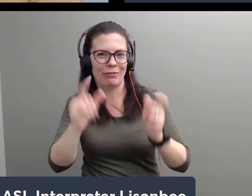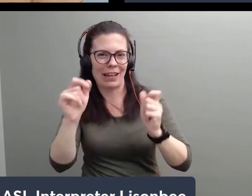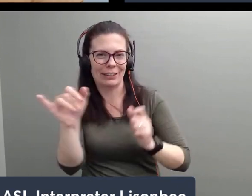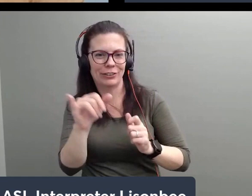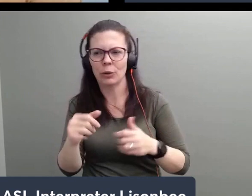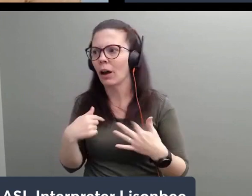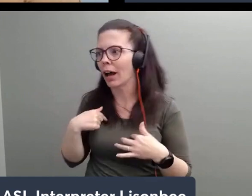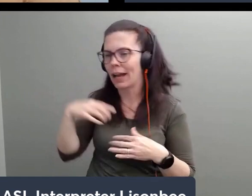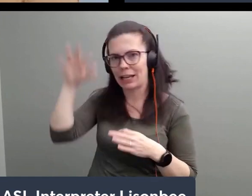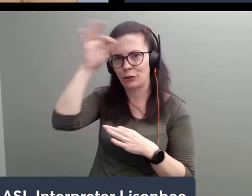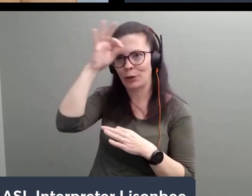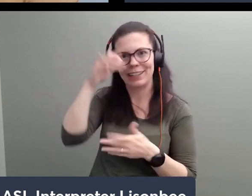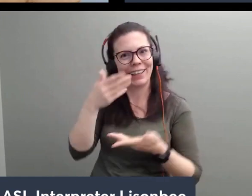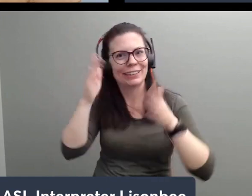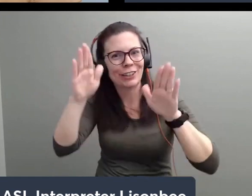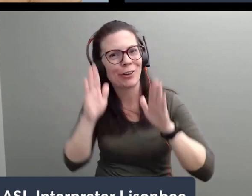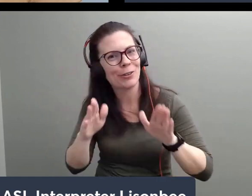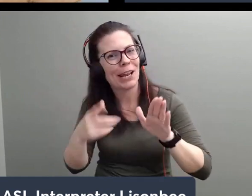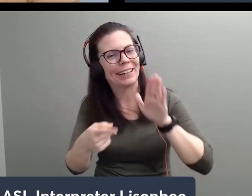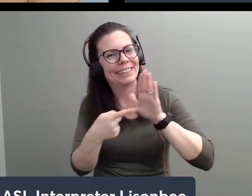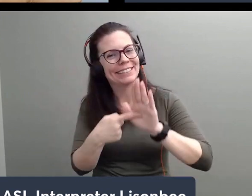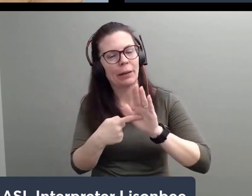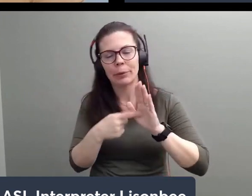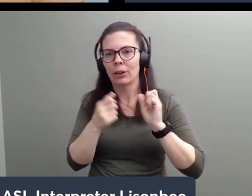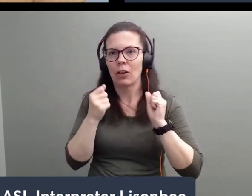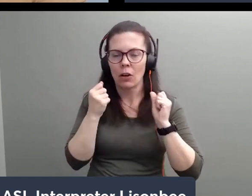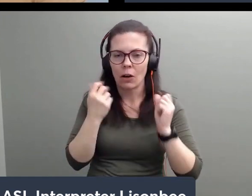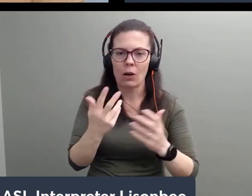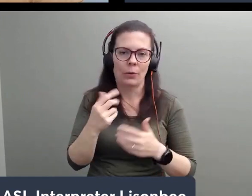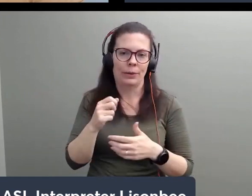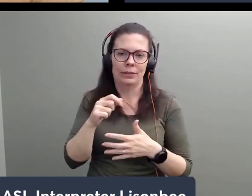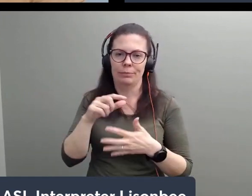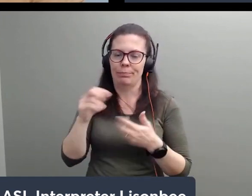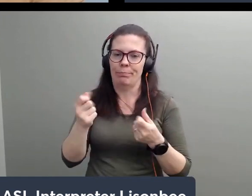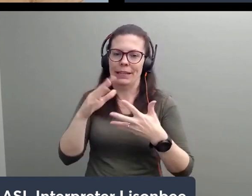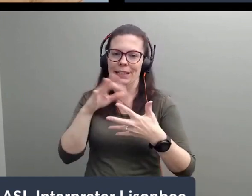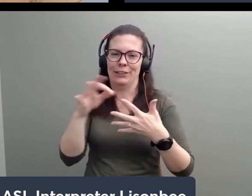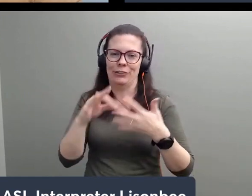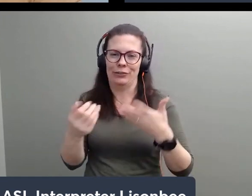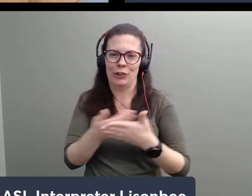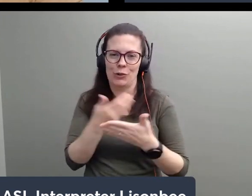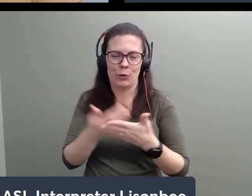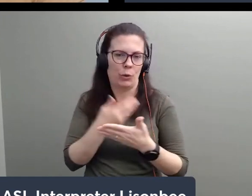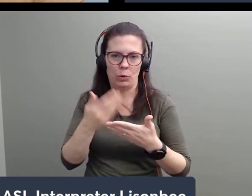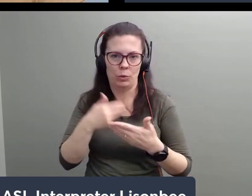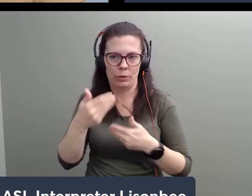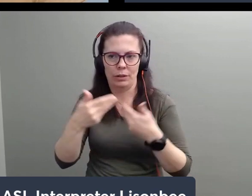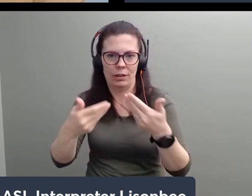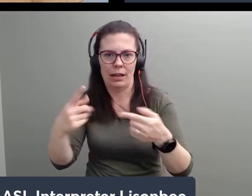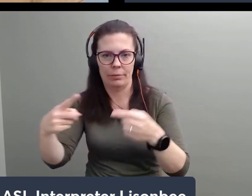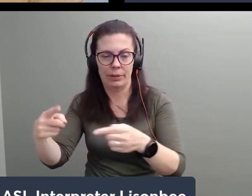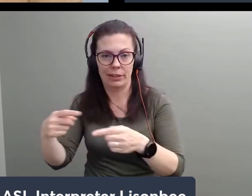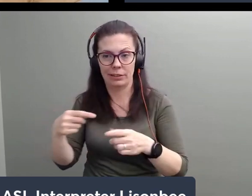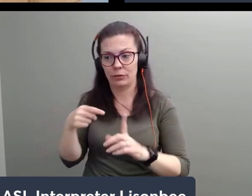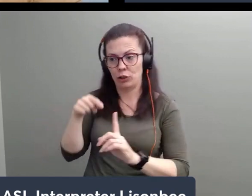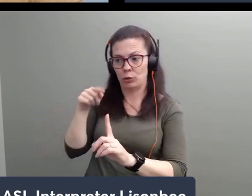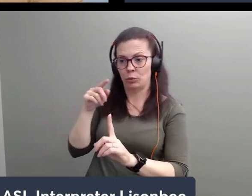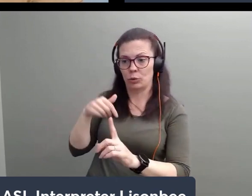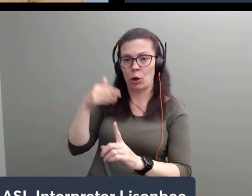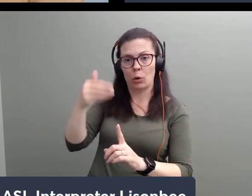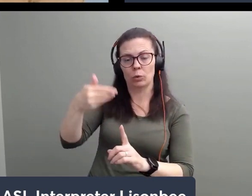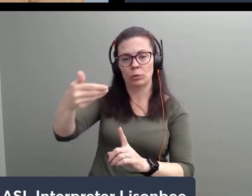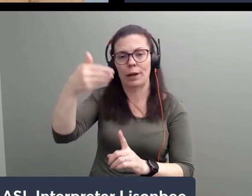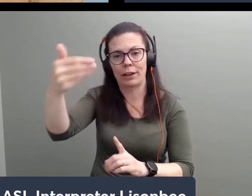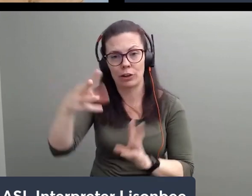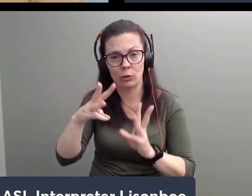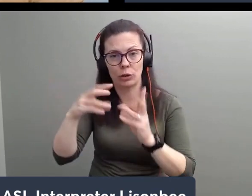So that's a great example of, there's always new features coming down the pipeline, and revisiting this workshop periodically will give everyone